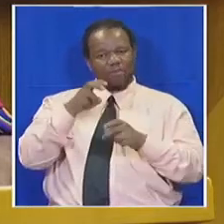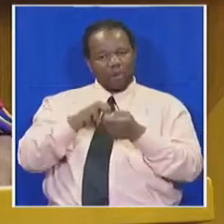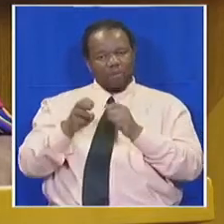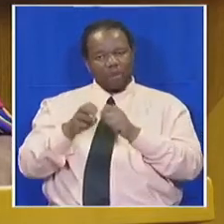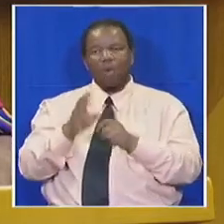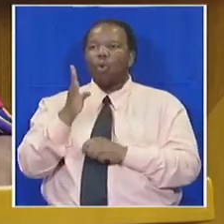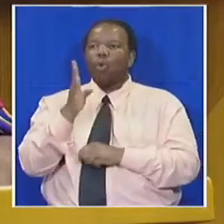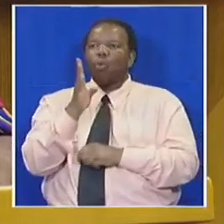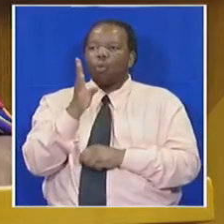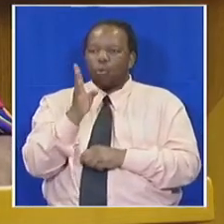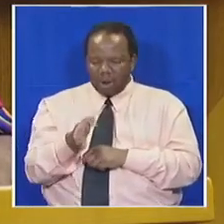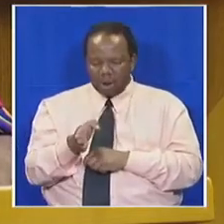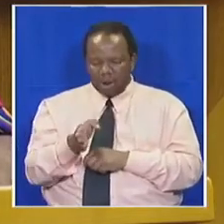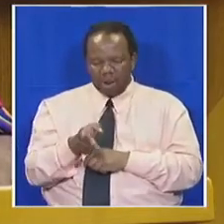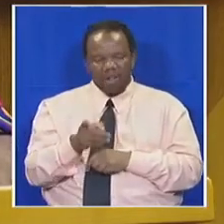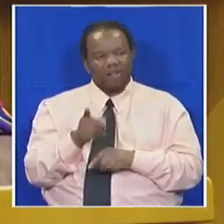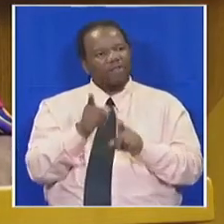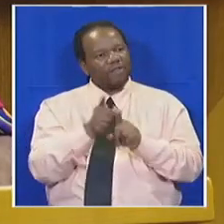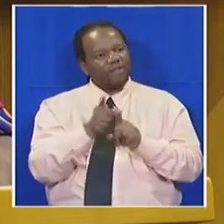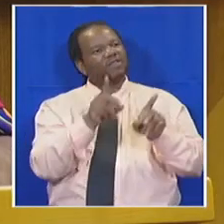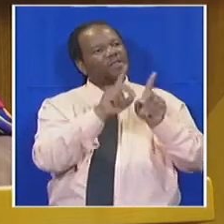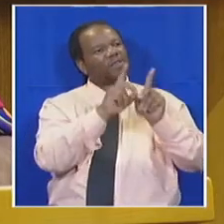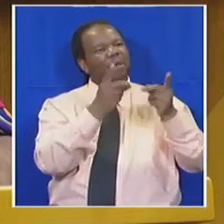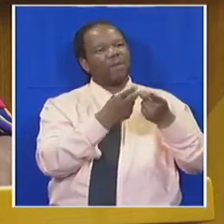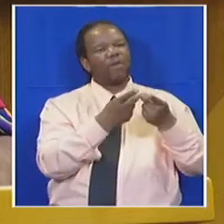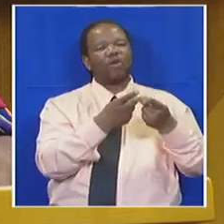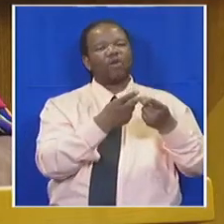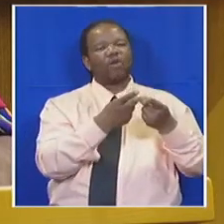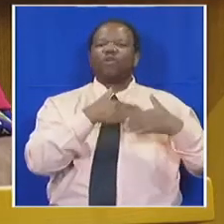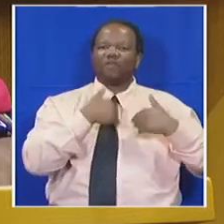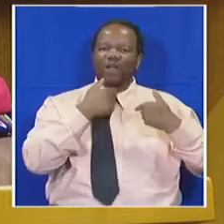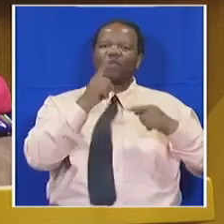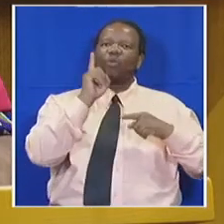the Department of Health accountable for its